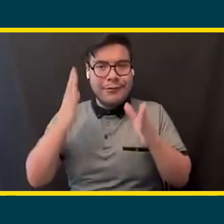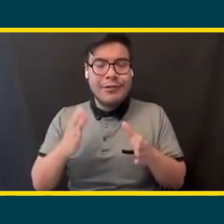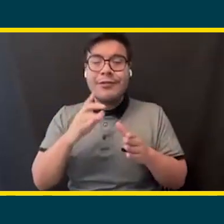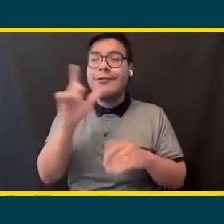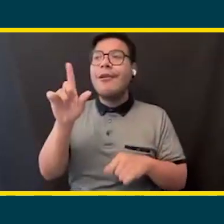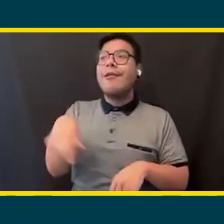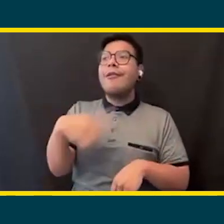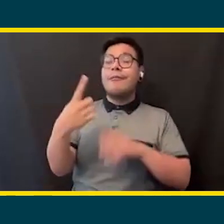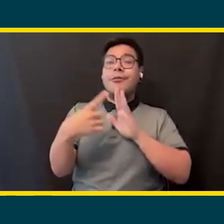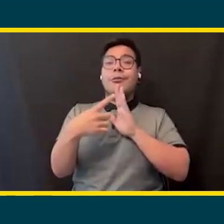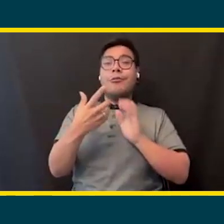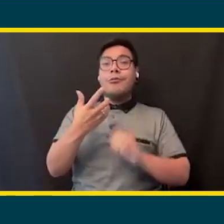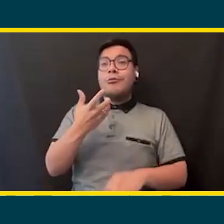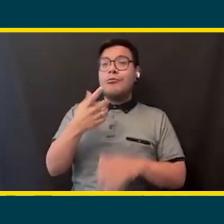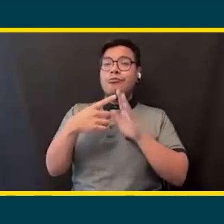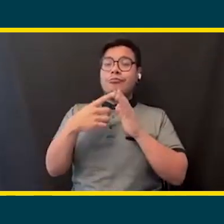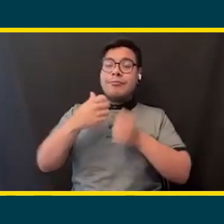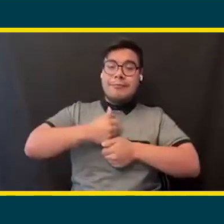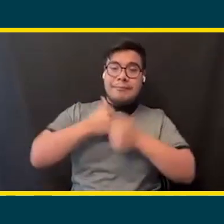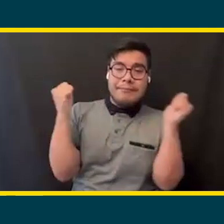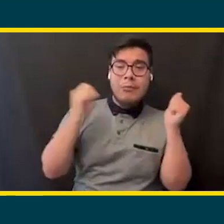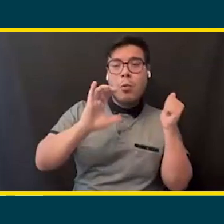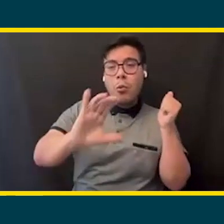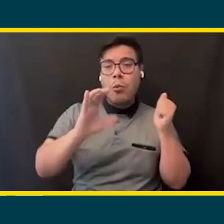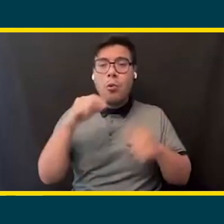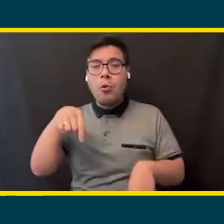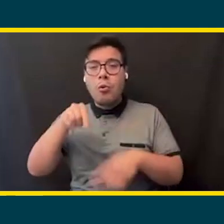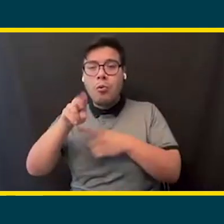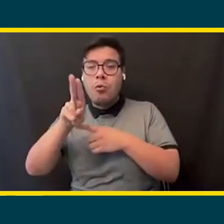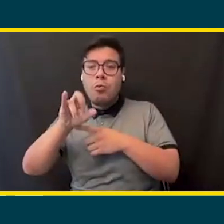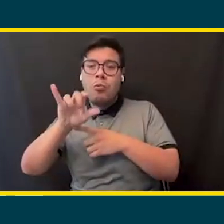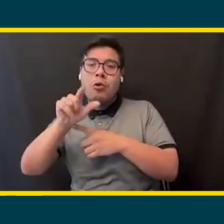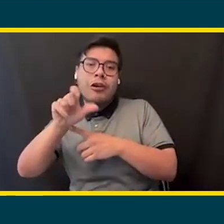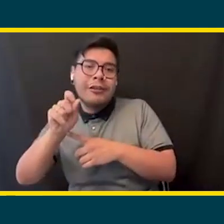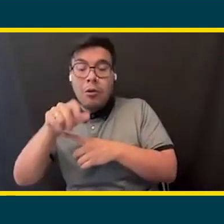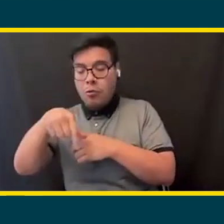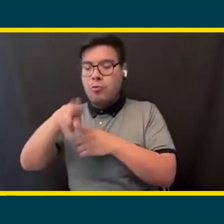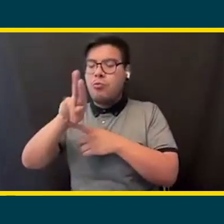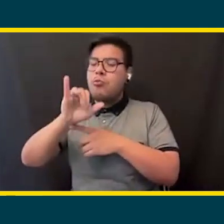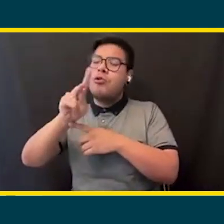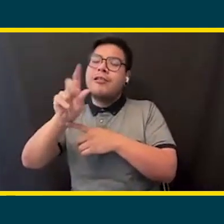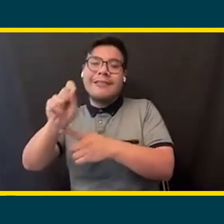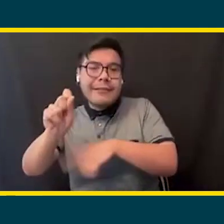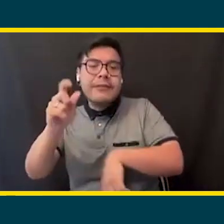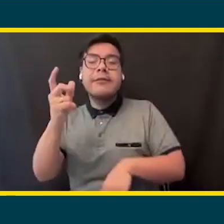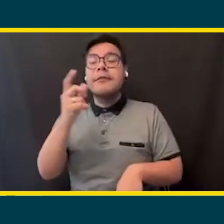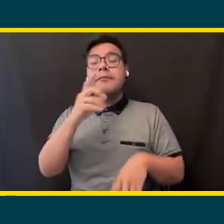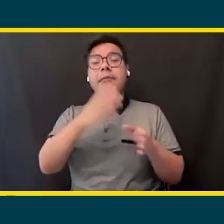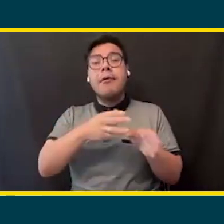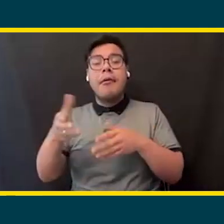your quirks or like things like that, but more about allowing your stims to come